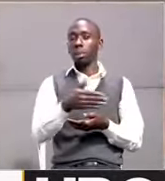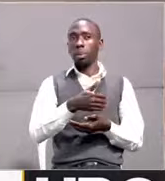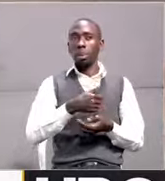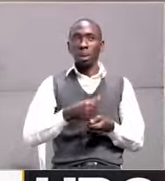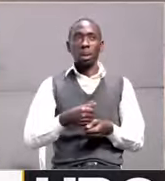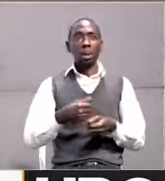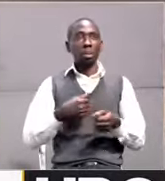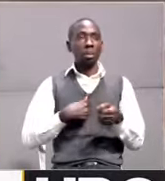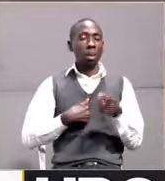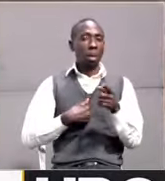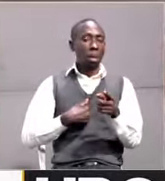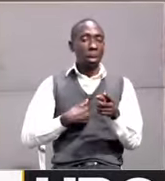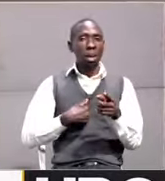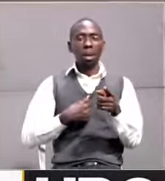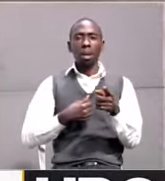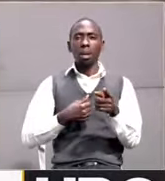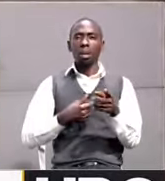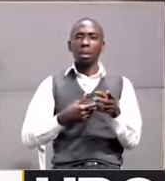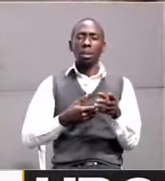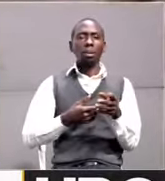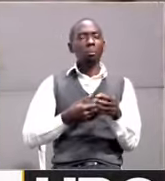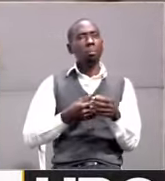I make about